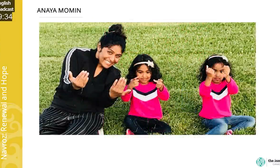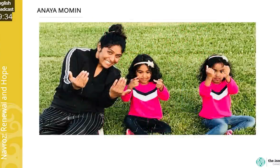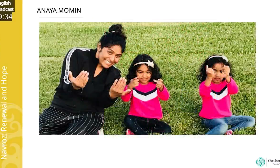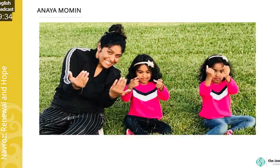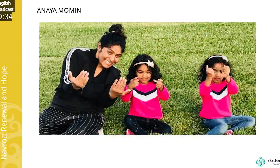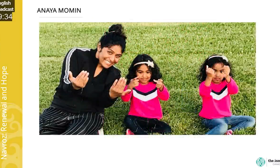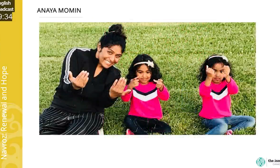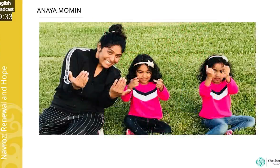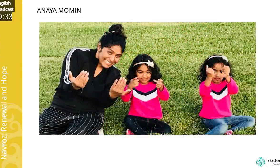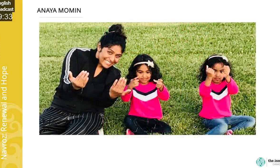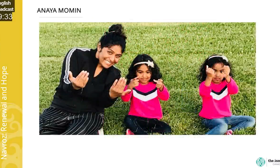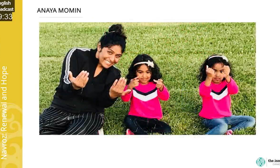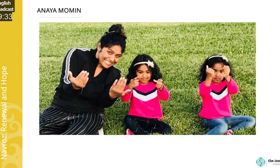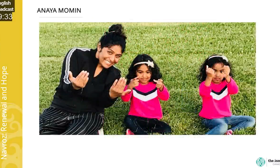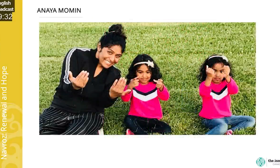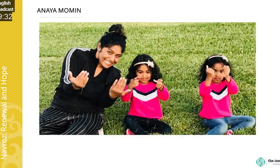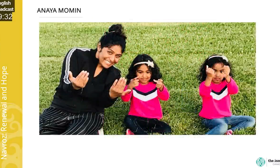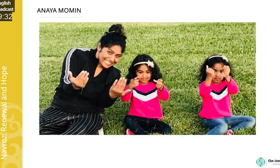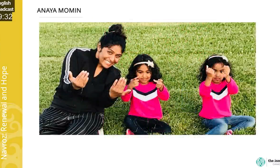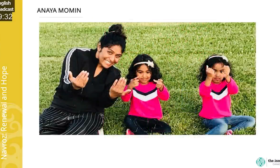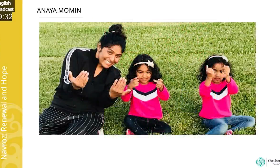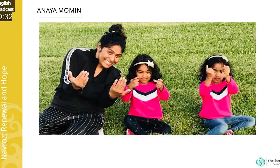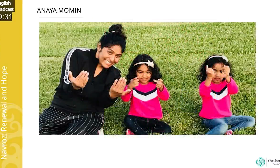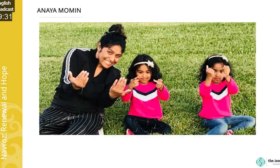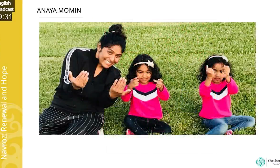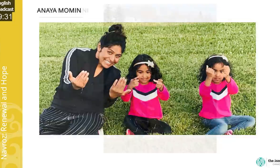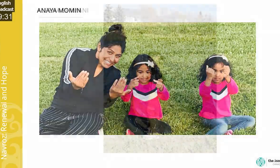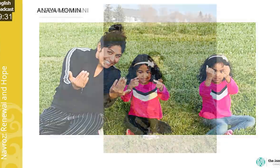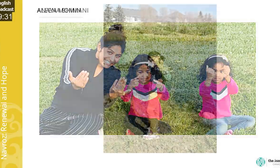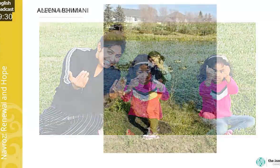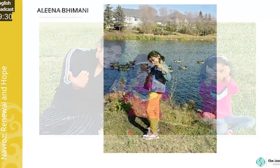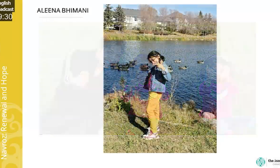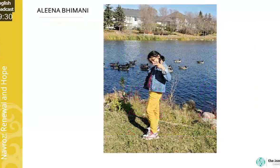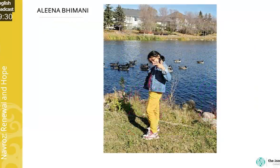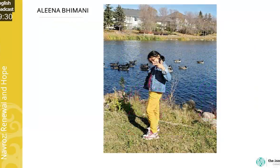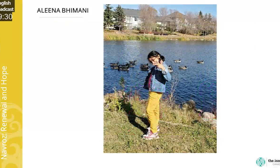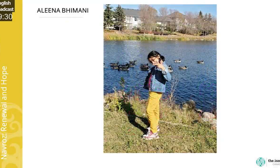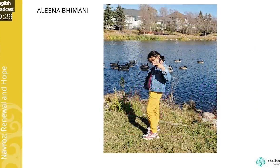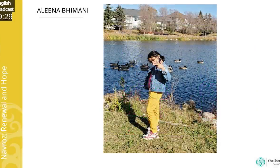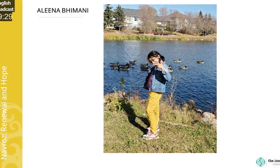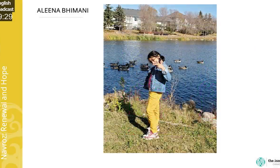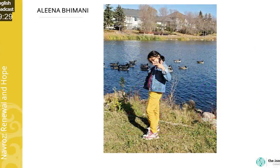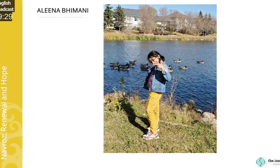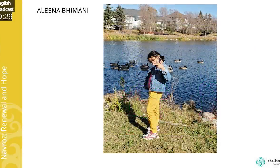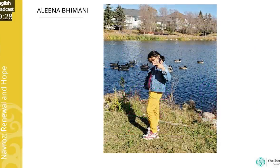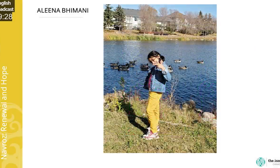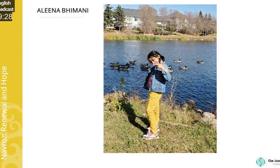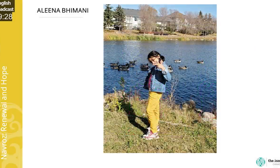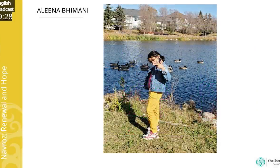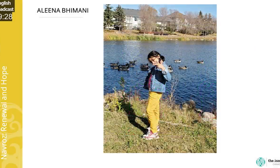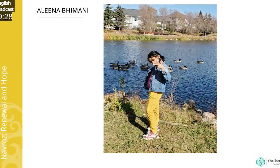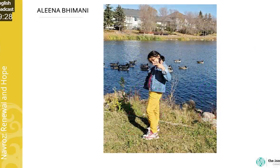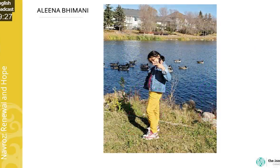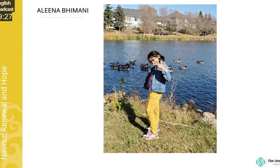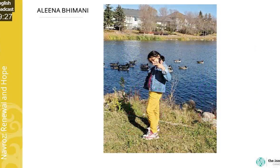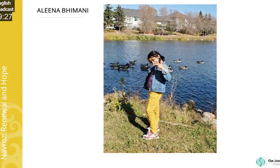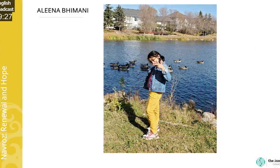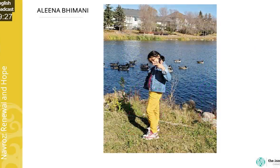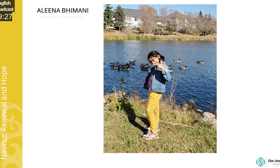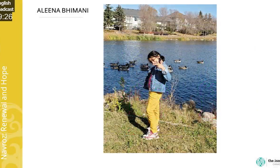this change happening all around us in nature. Bethul Ilm students and families